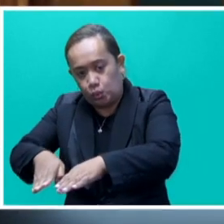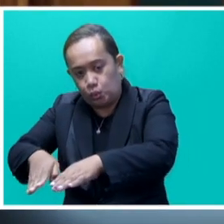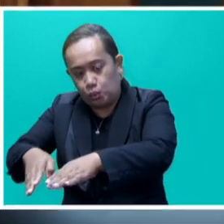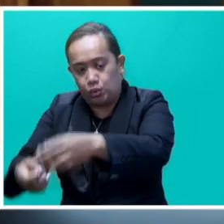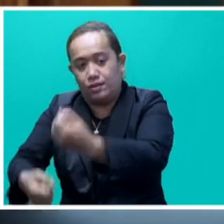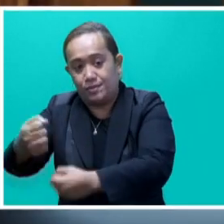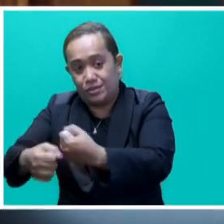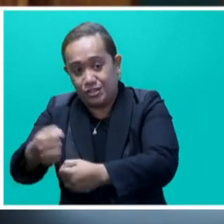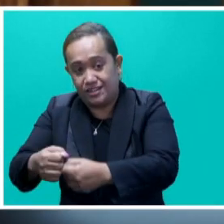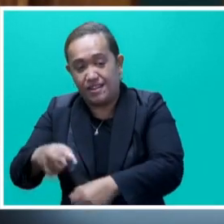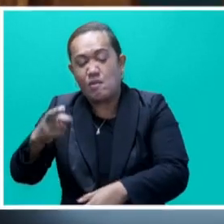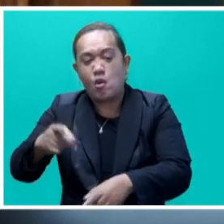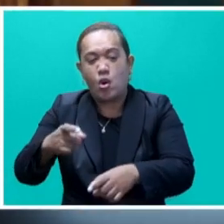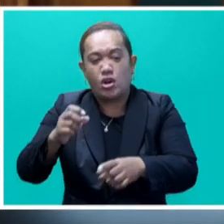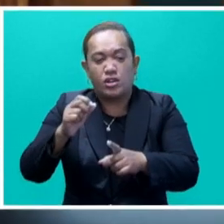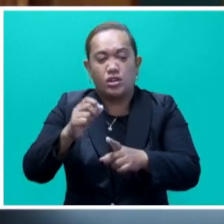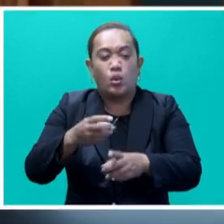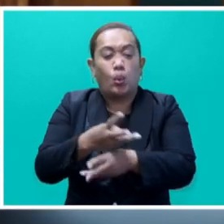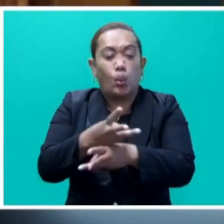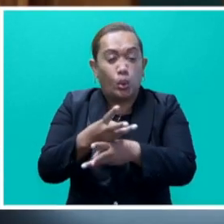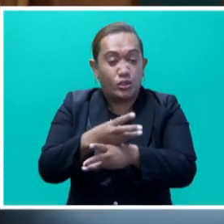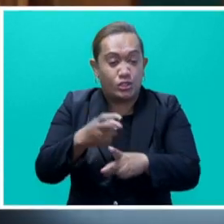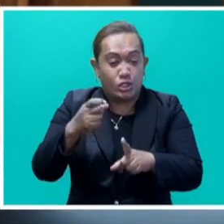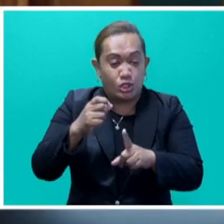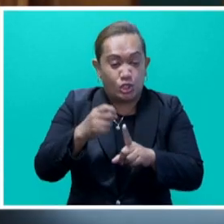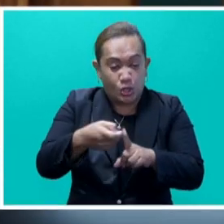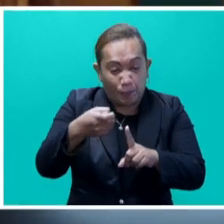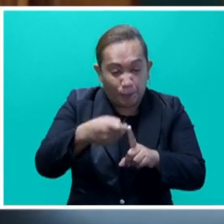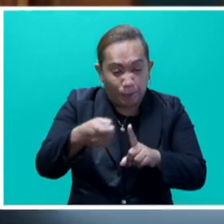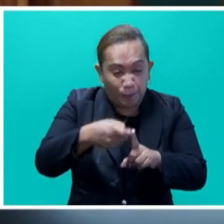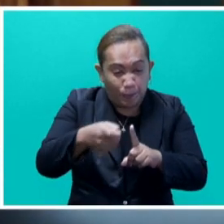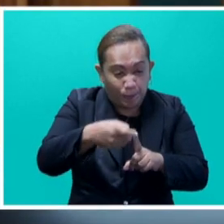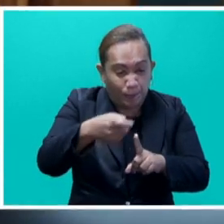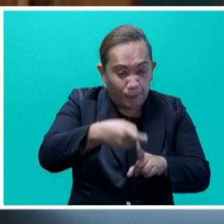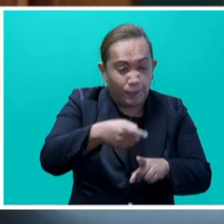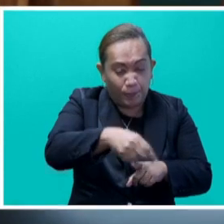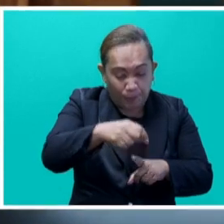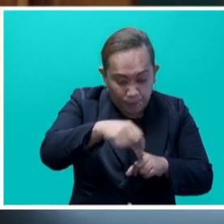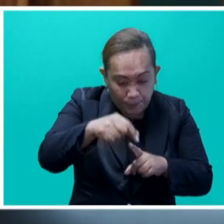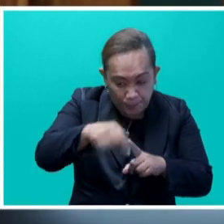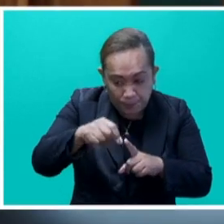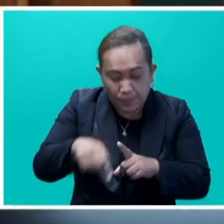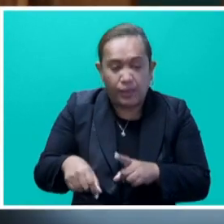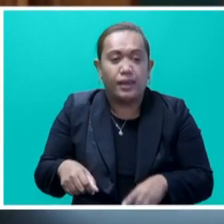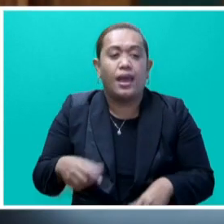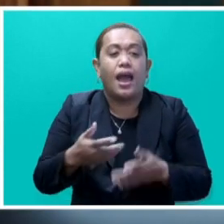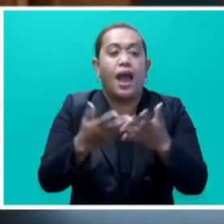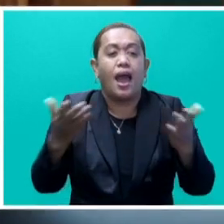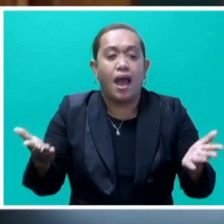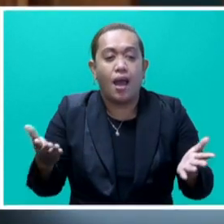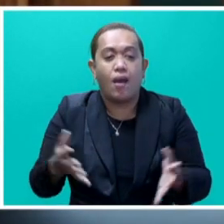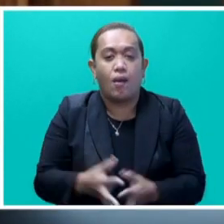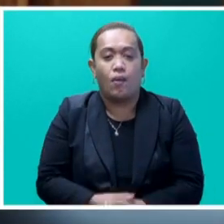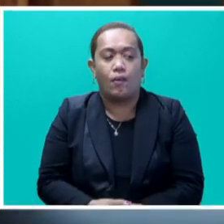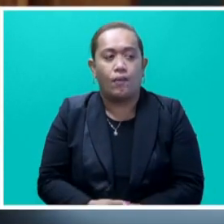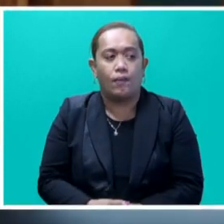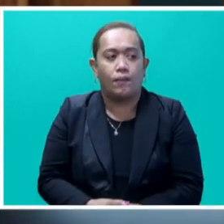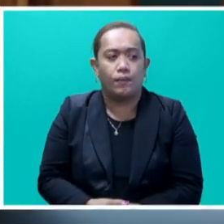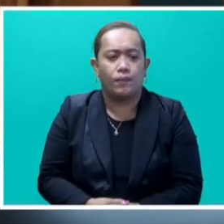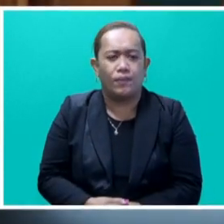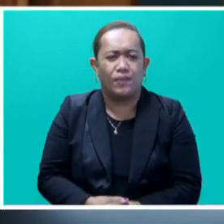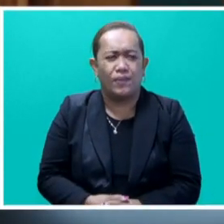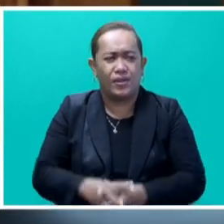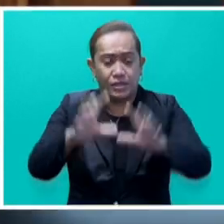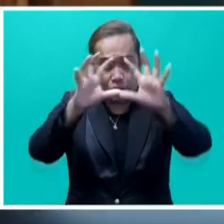wood chips. This is because the top end does not meet the diameter requirement and has many defects. Therefore, the comment